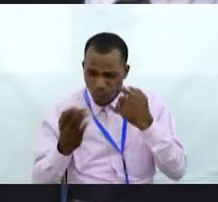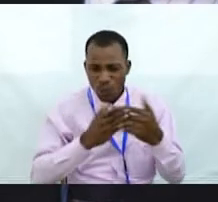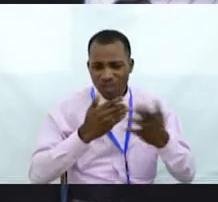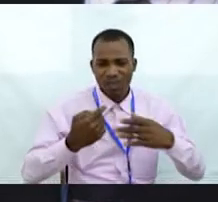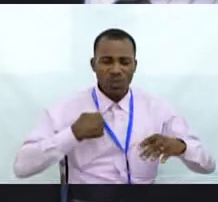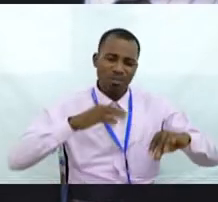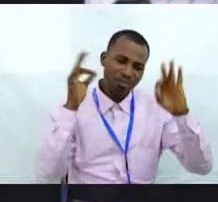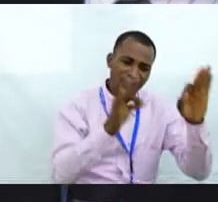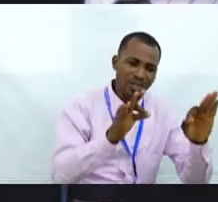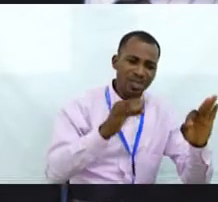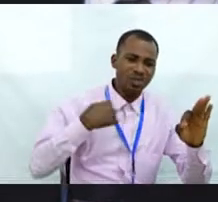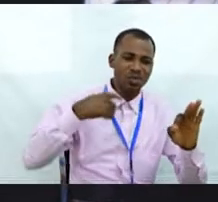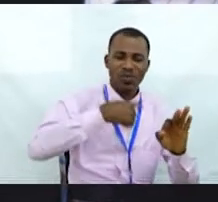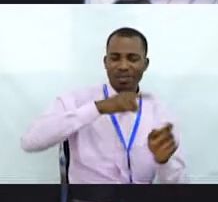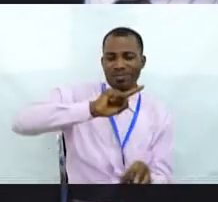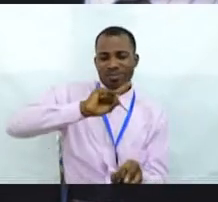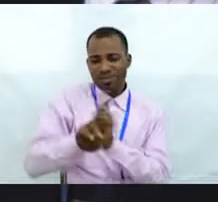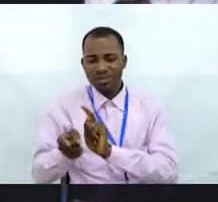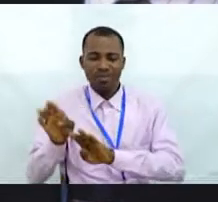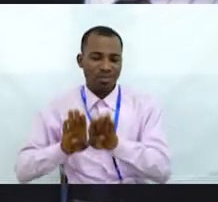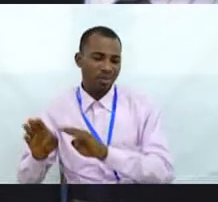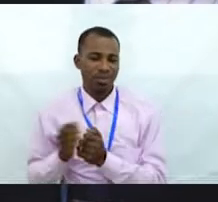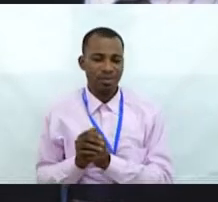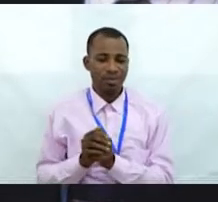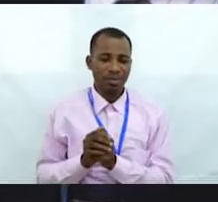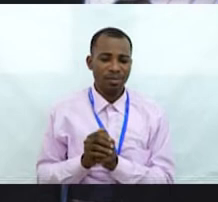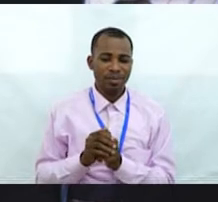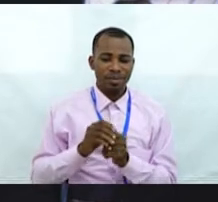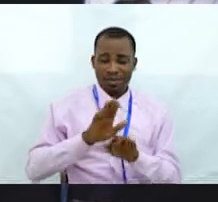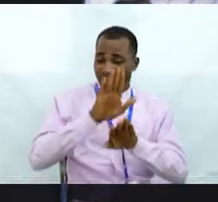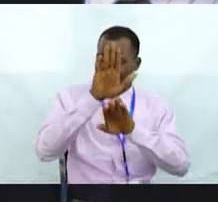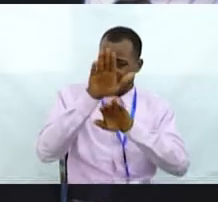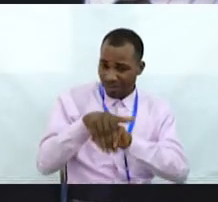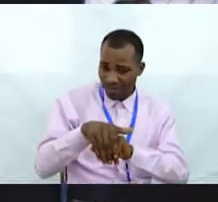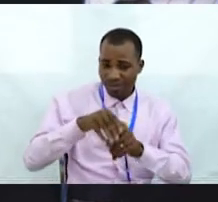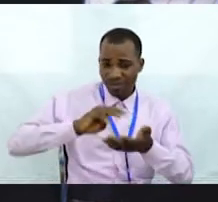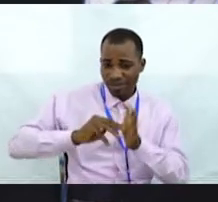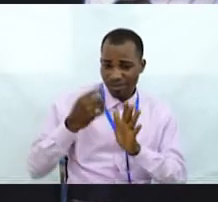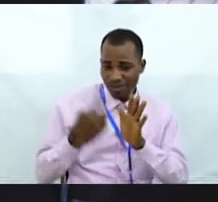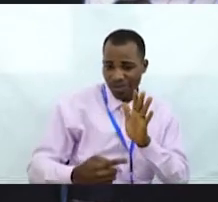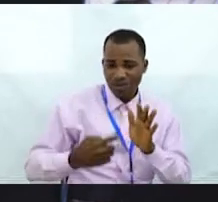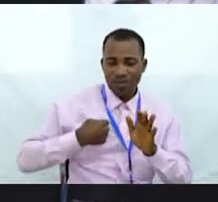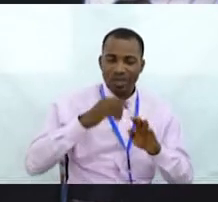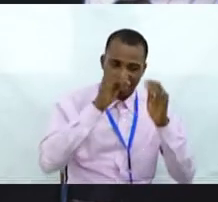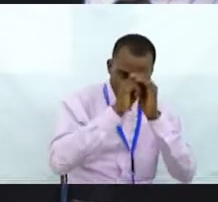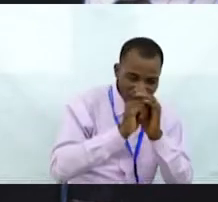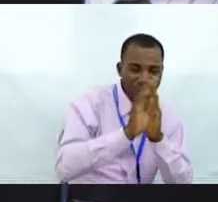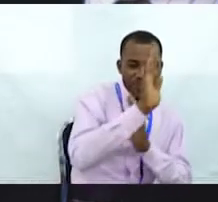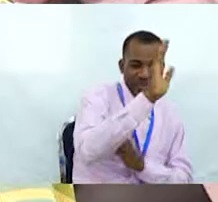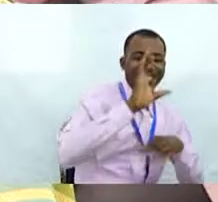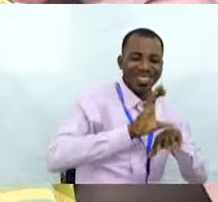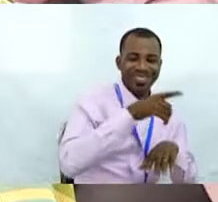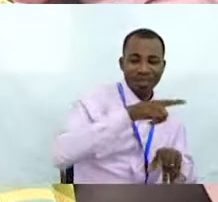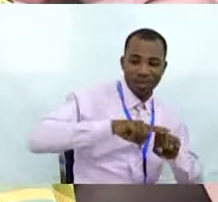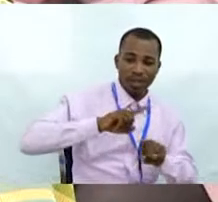them. Hypocrisy is lying to people about our fellowship with the Lord. There are many ways to